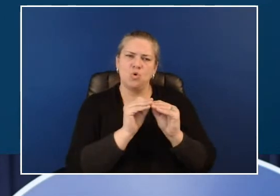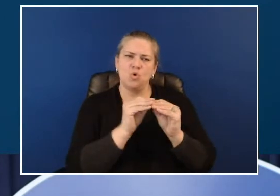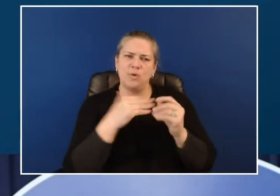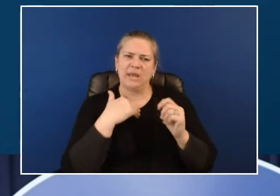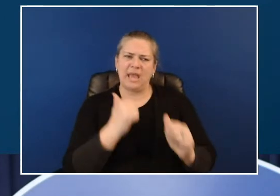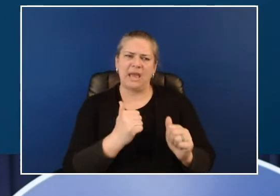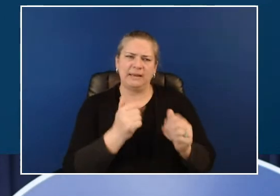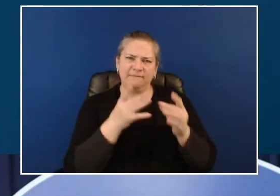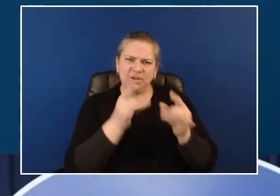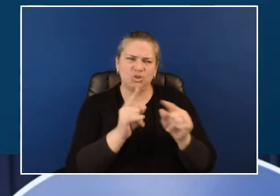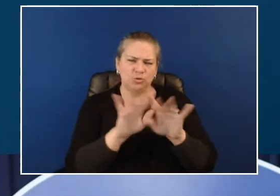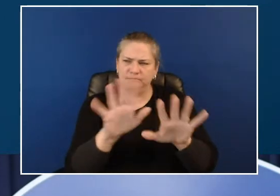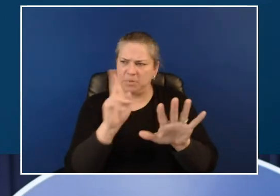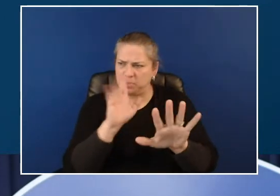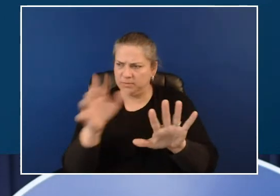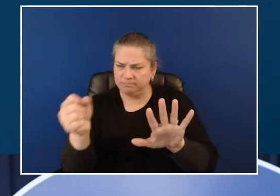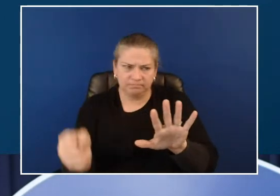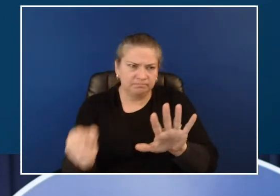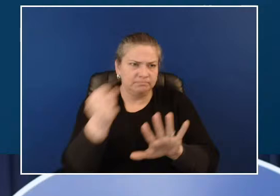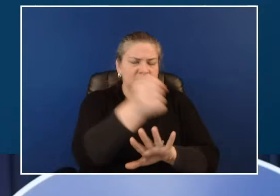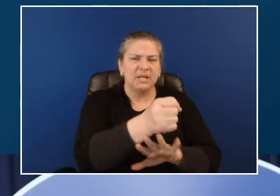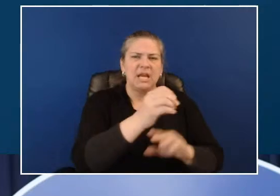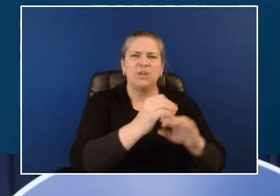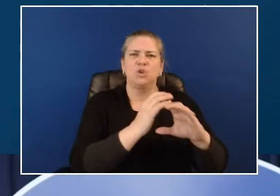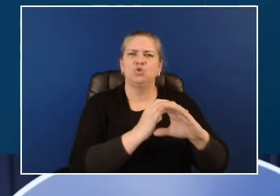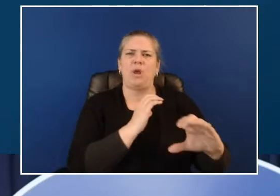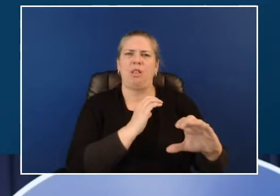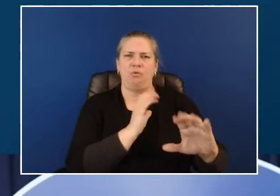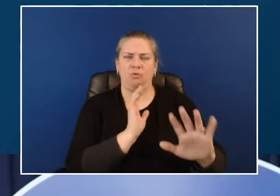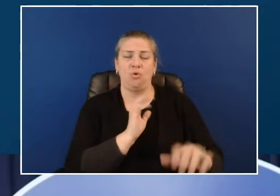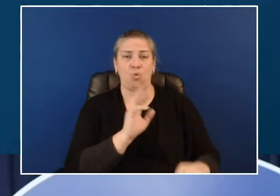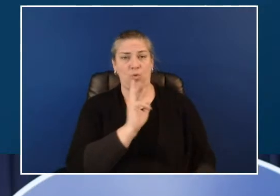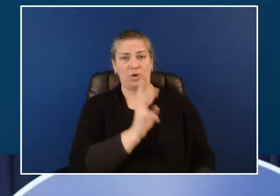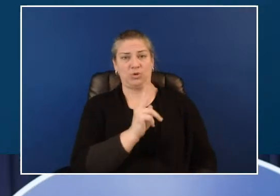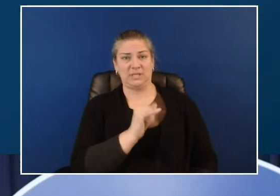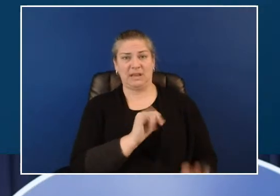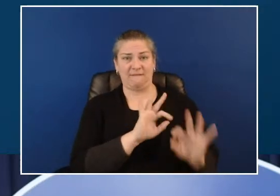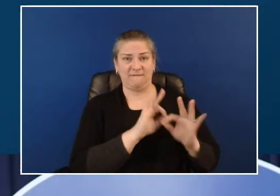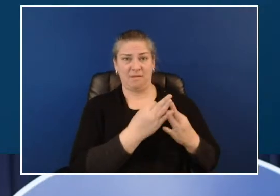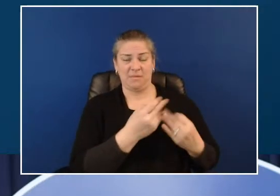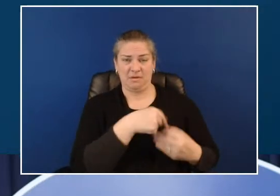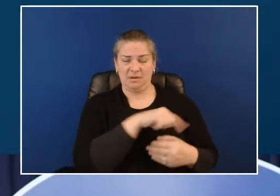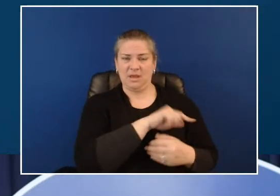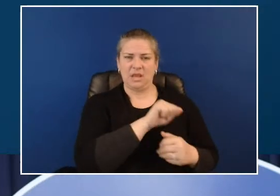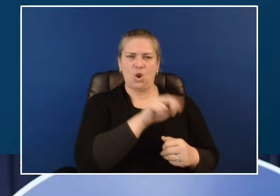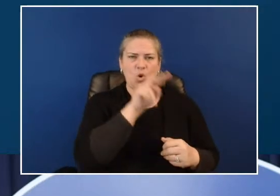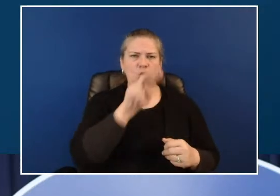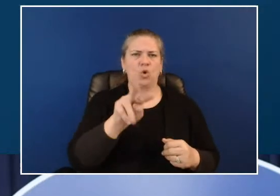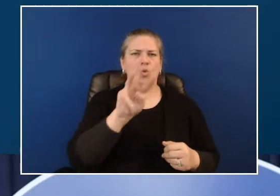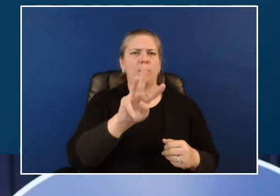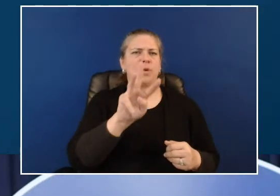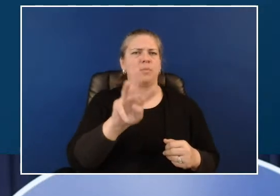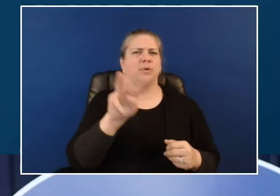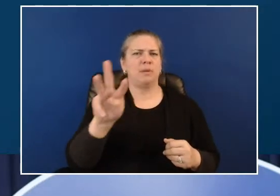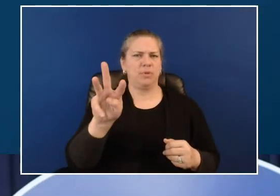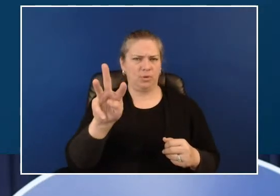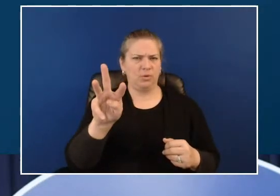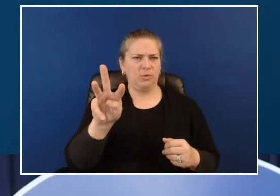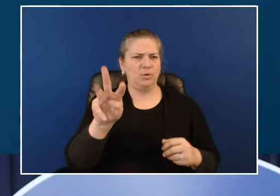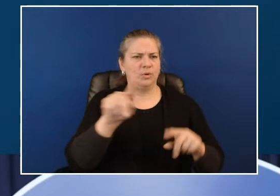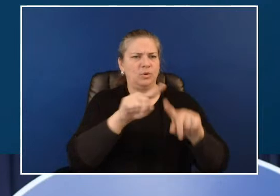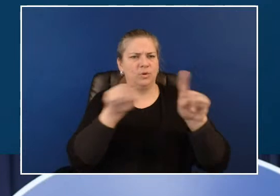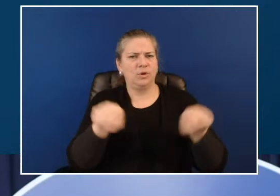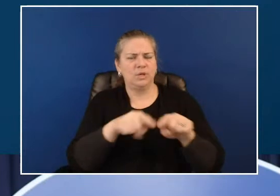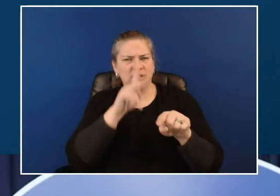people in those travel trailers. Western Kentucky families can access the site by visiting the site on the screen, and once you're there,